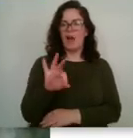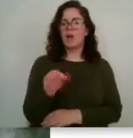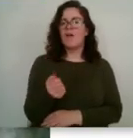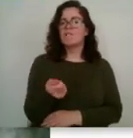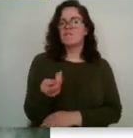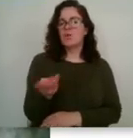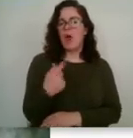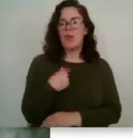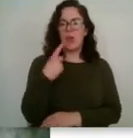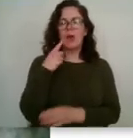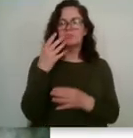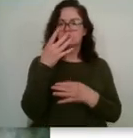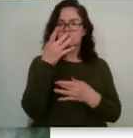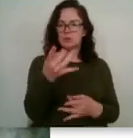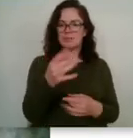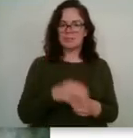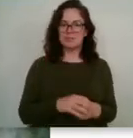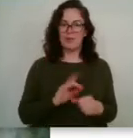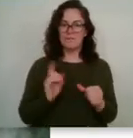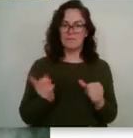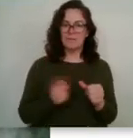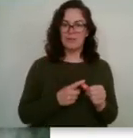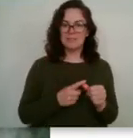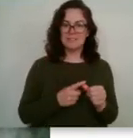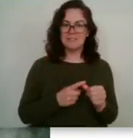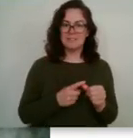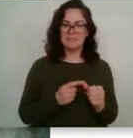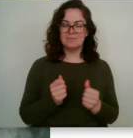interesting. The first one: